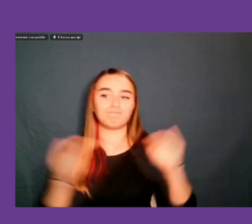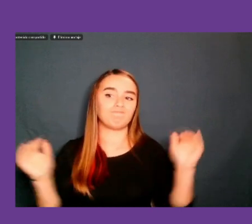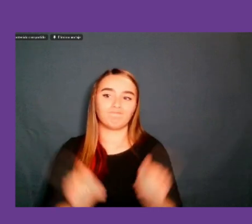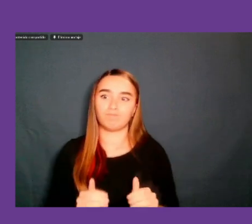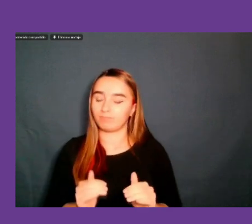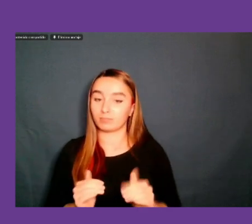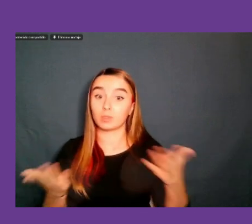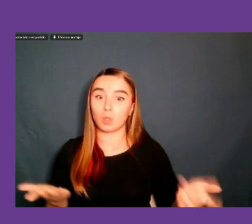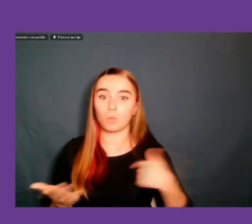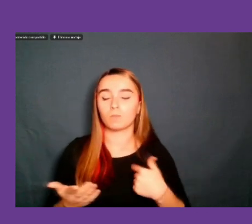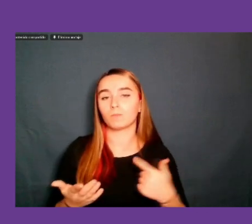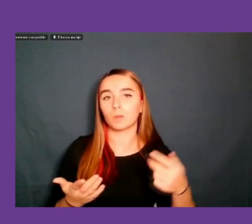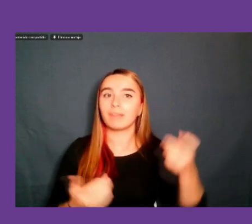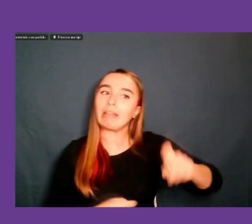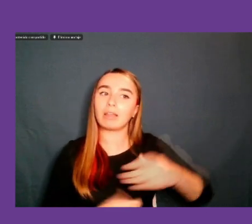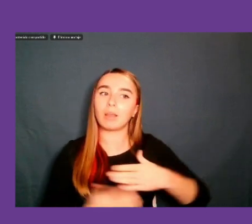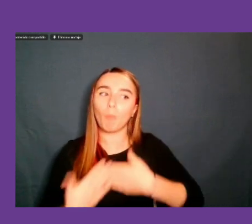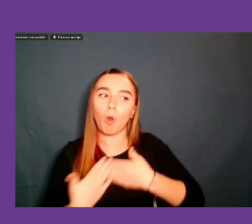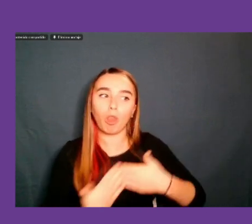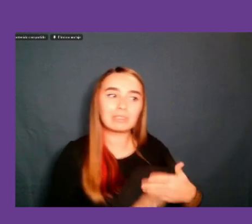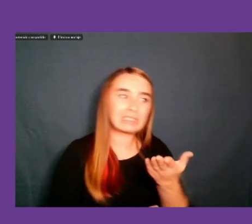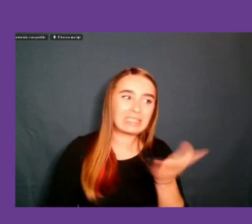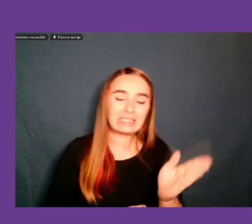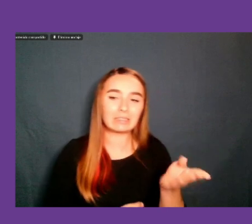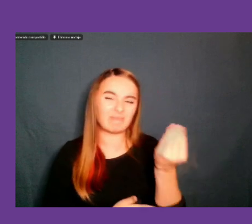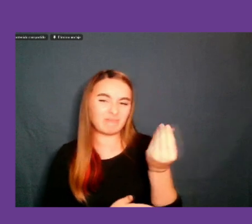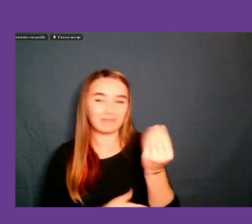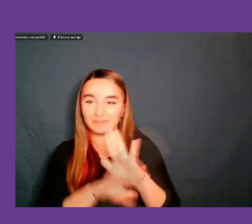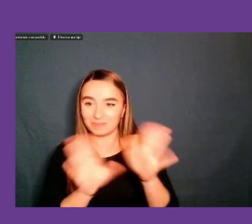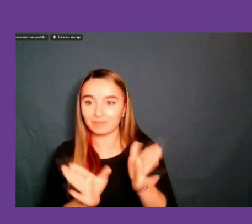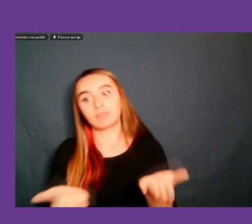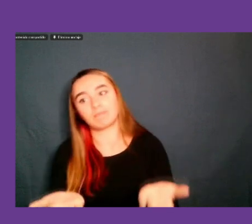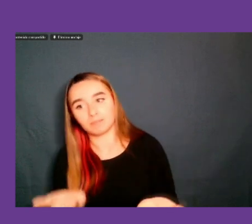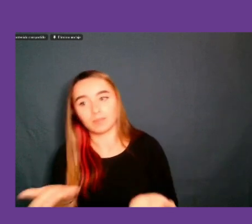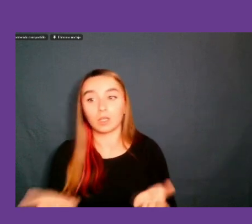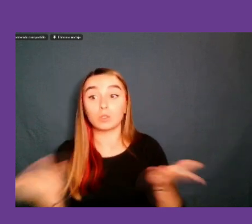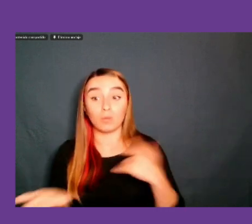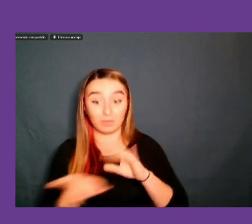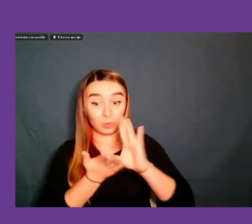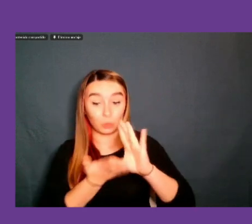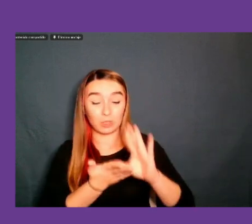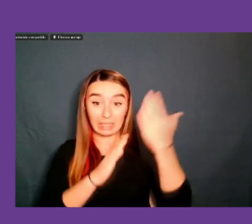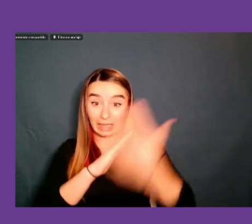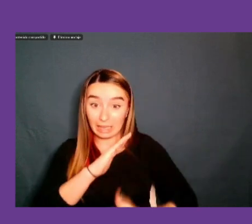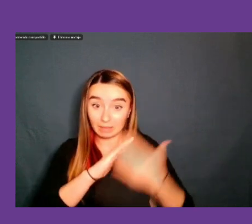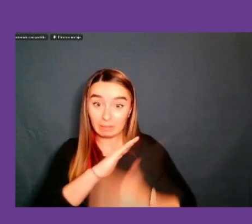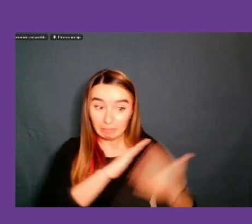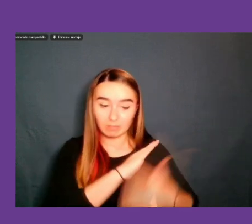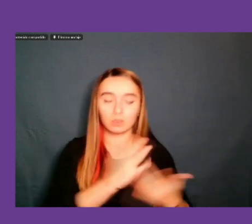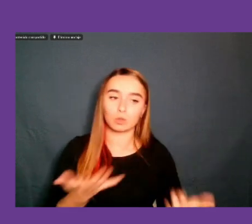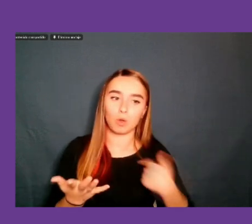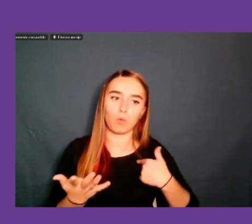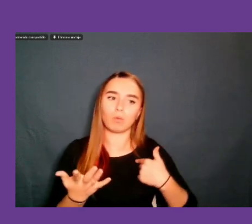rely on volunteers. The limited resources affect the ability. It means